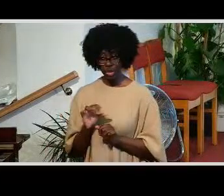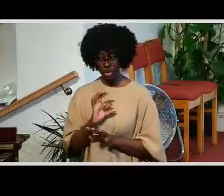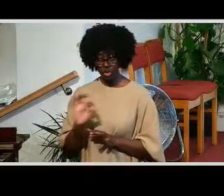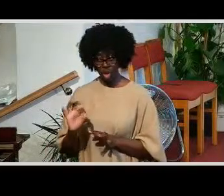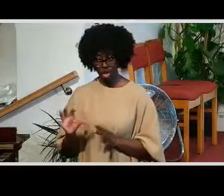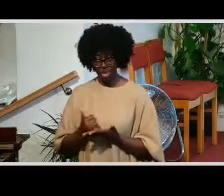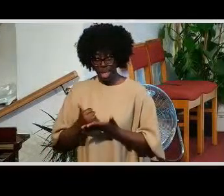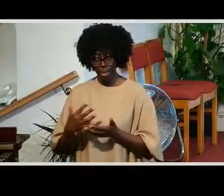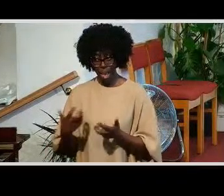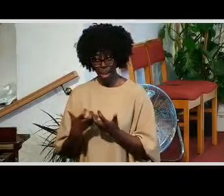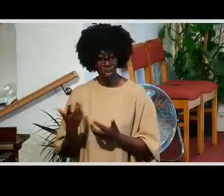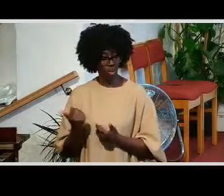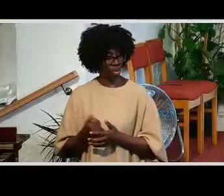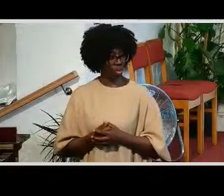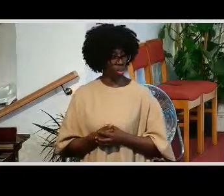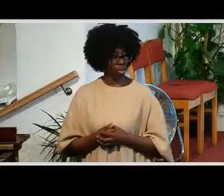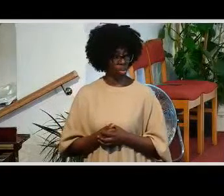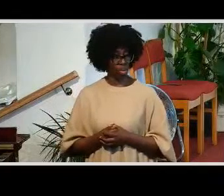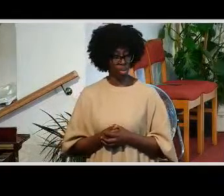should have specific rewards and